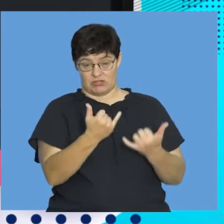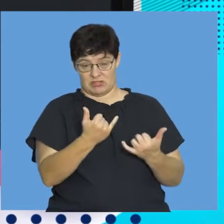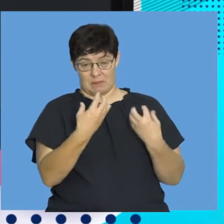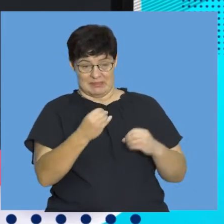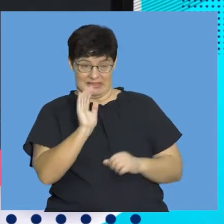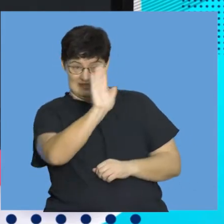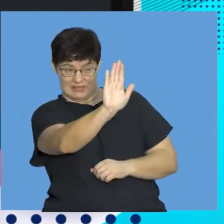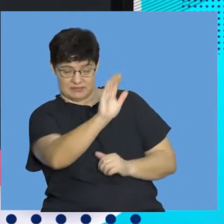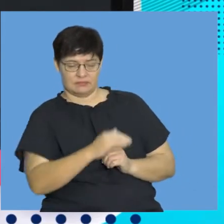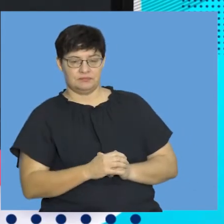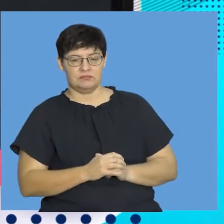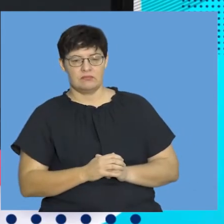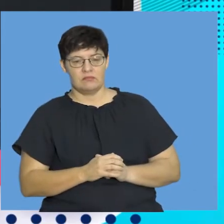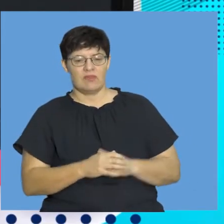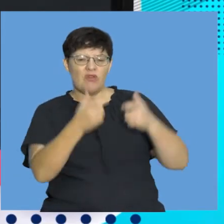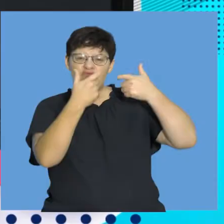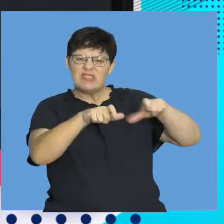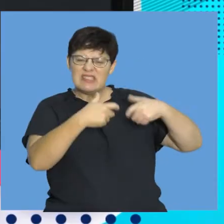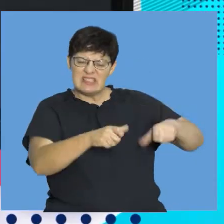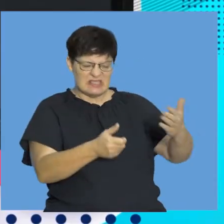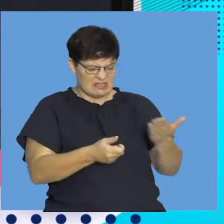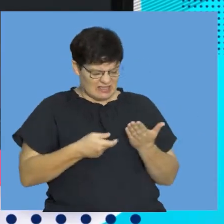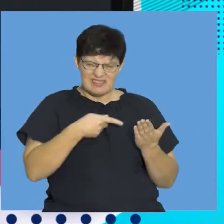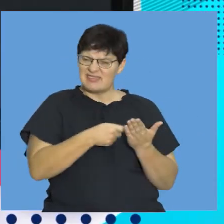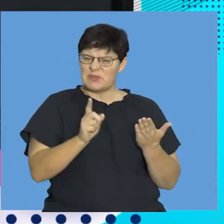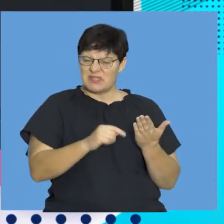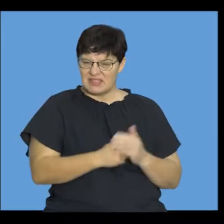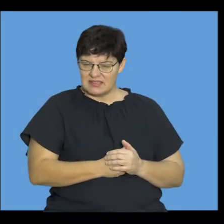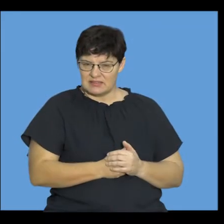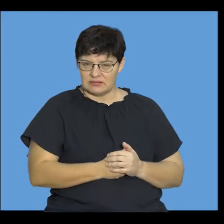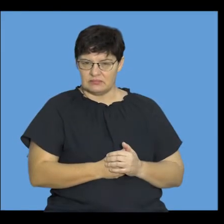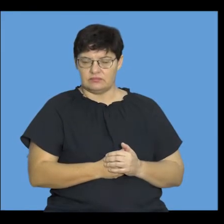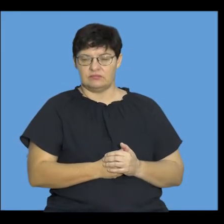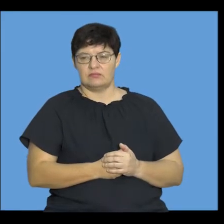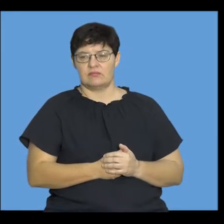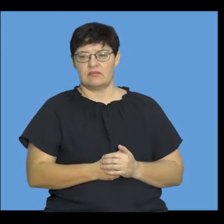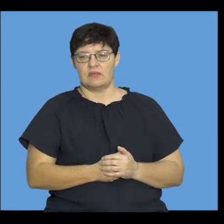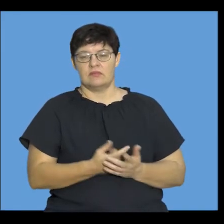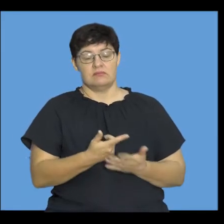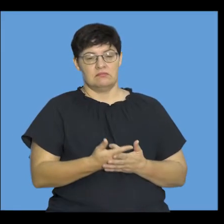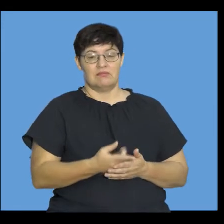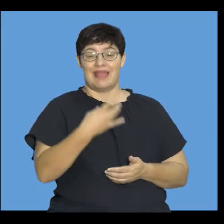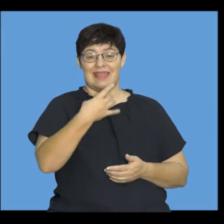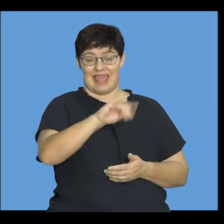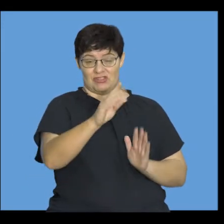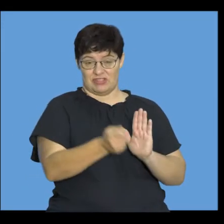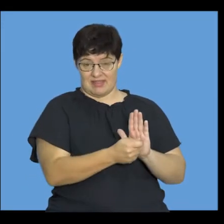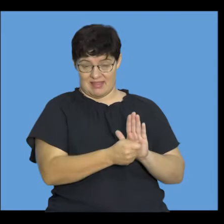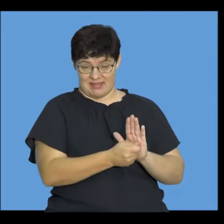business, what are the possible receipts? Let's go through them. Number one, obviously, your cash